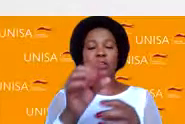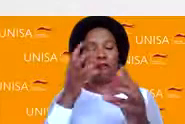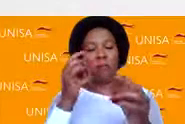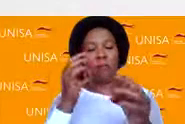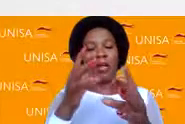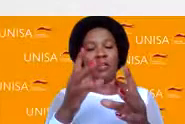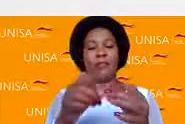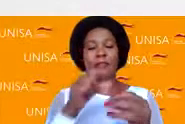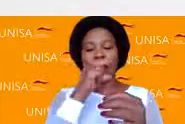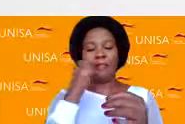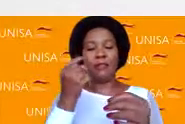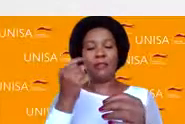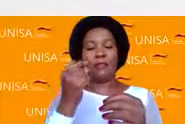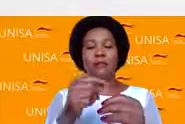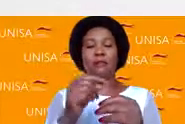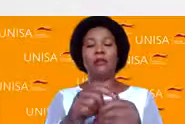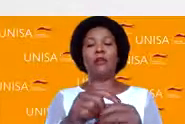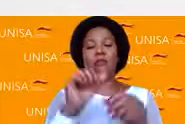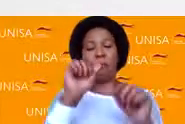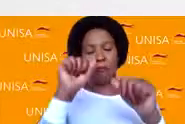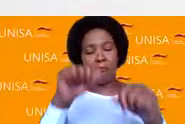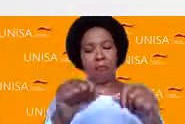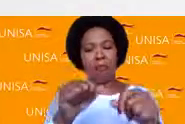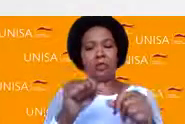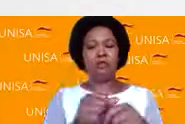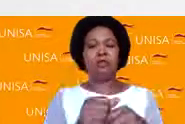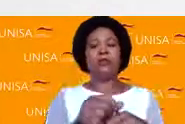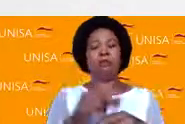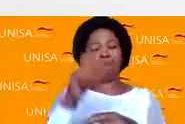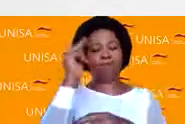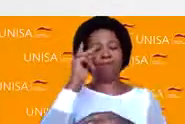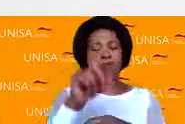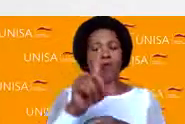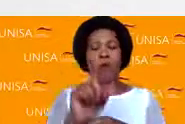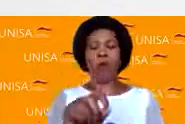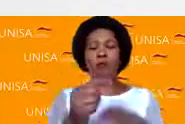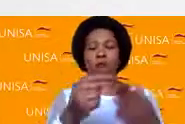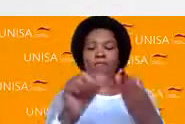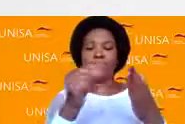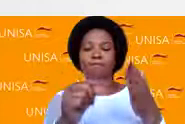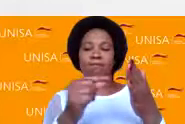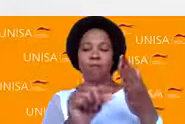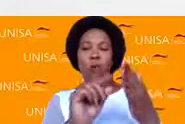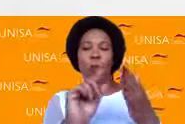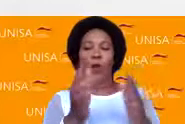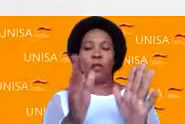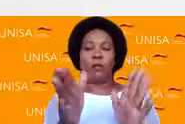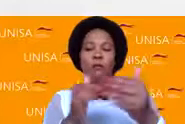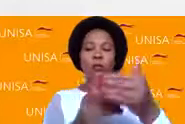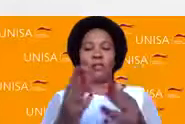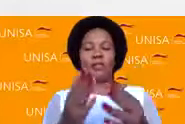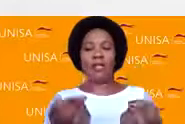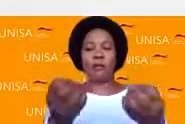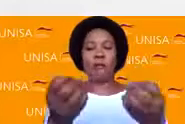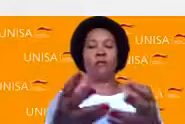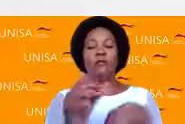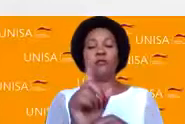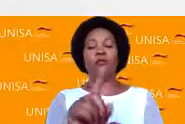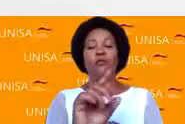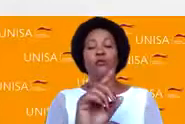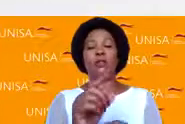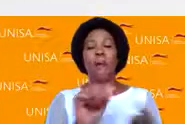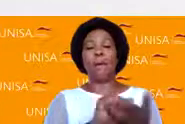by the rules. And you can just say acknowledge after you ticked all the boxes, and then you will be provided with your